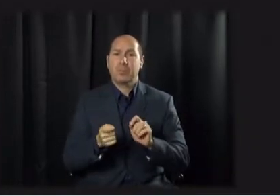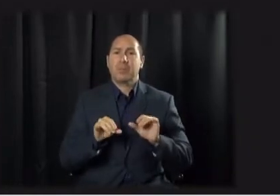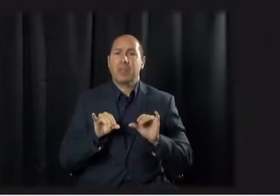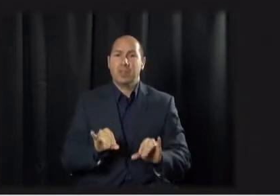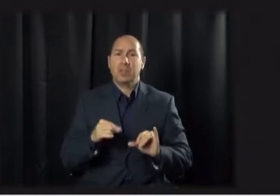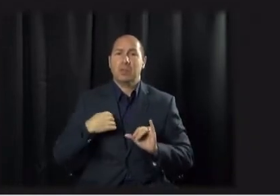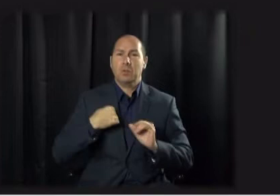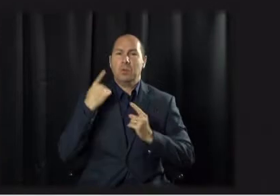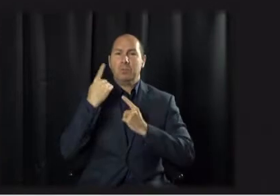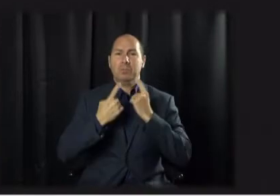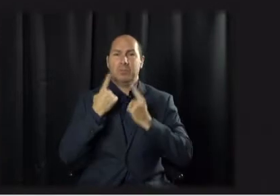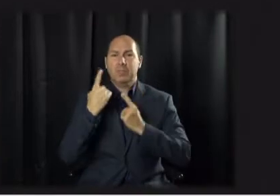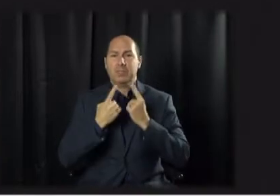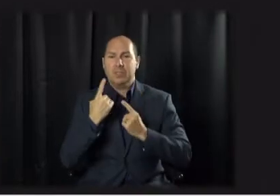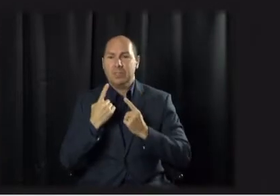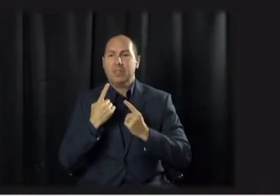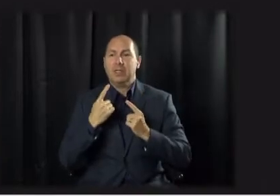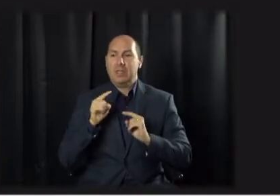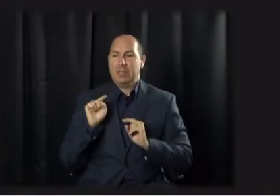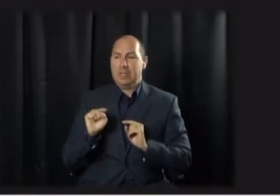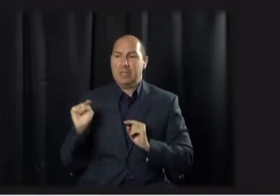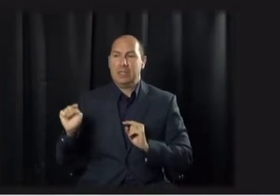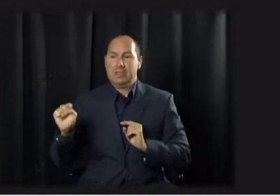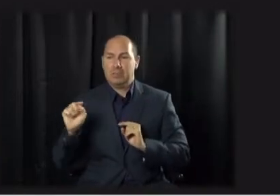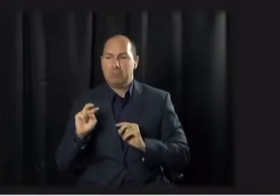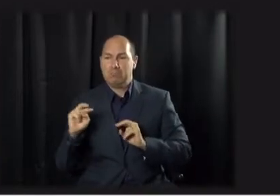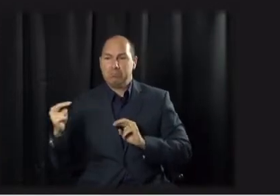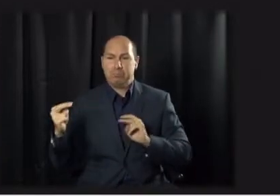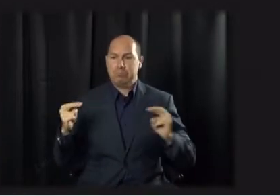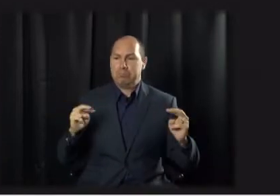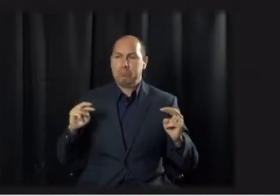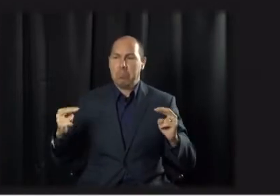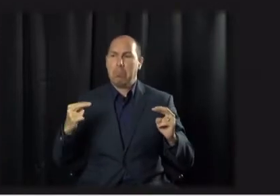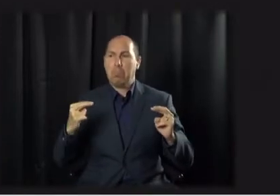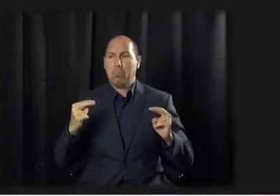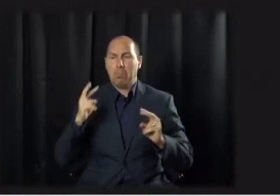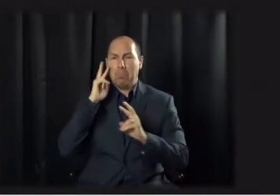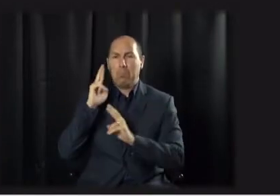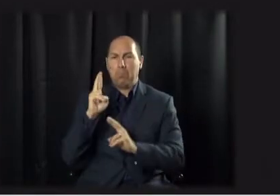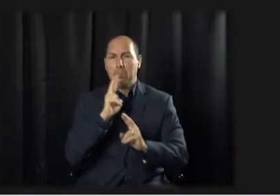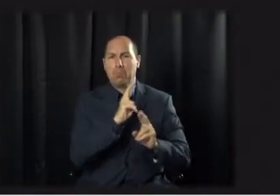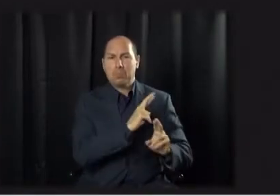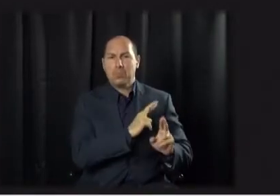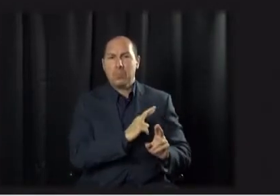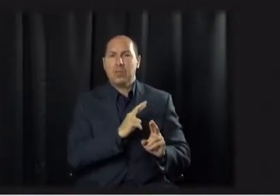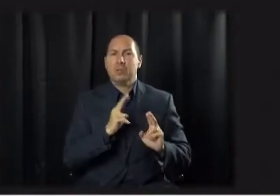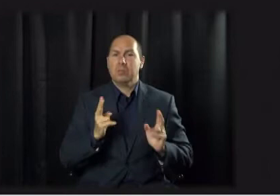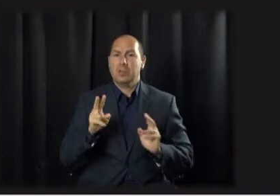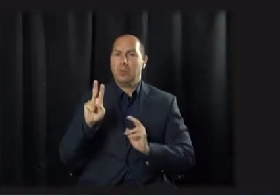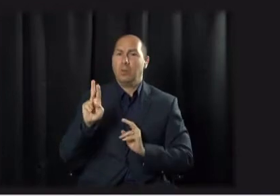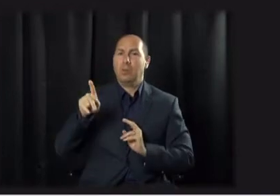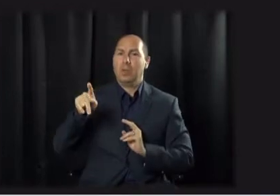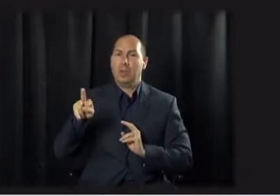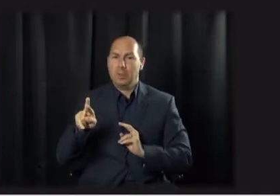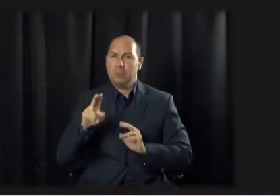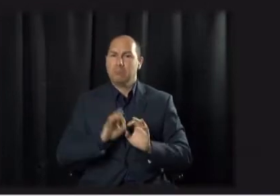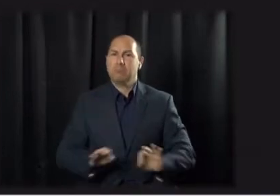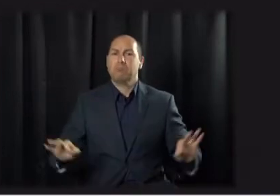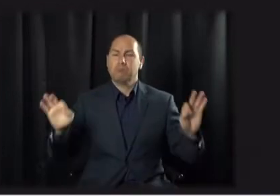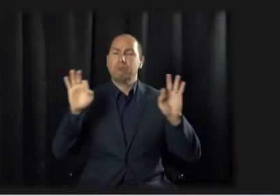point of view of my colleagues on the board, I think it is important that we move ahead on this because UPR is so important.